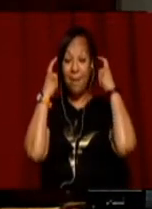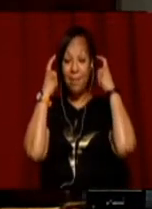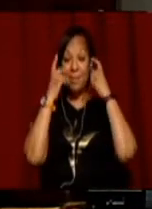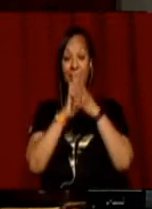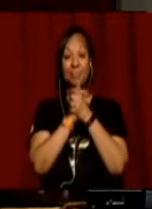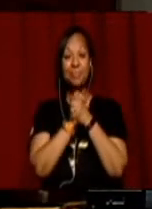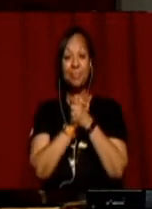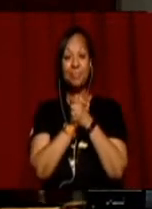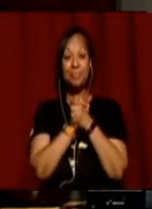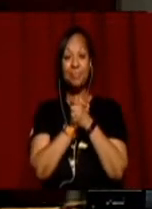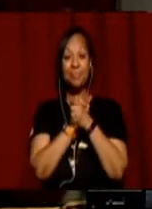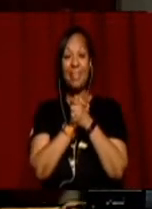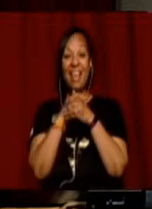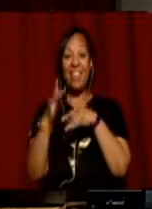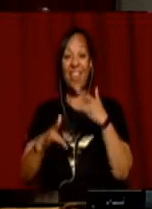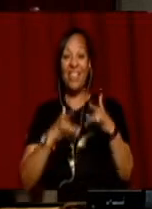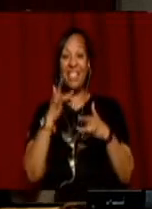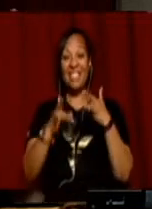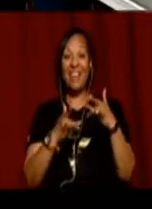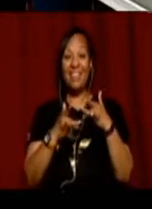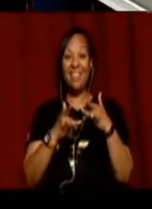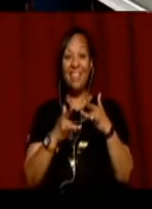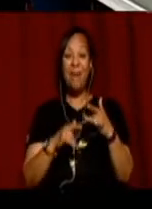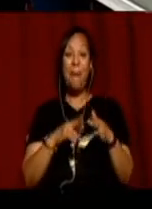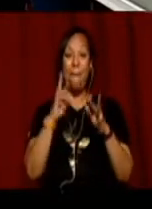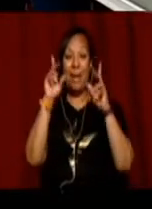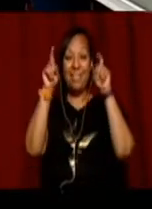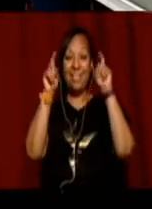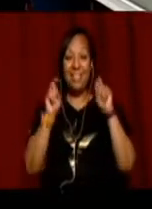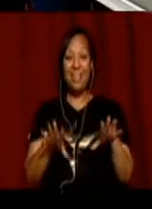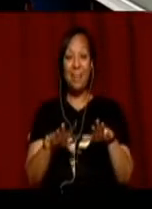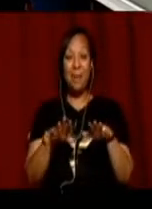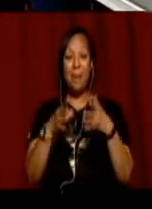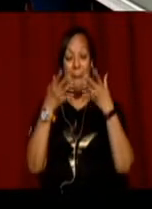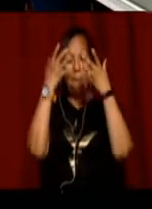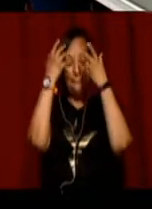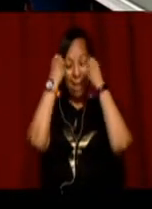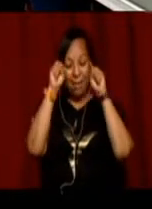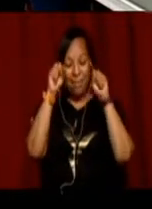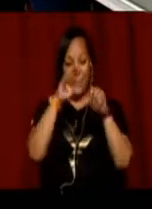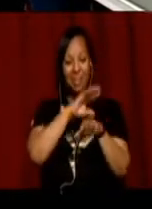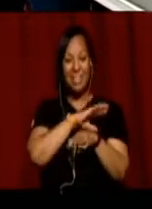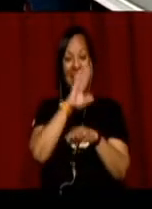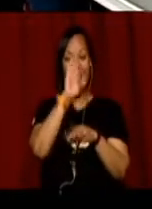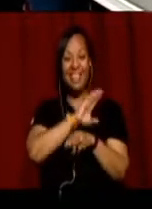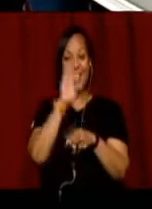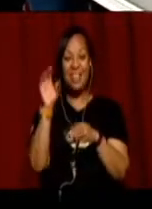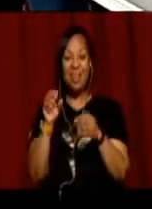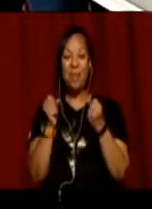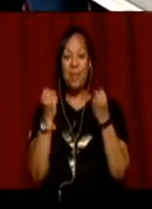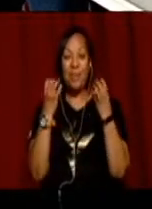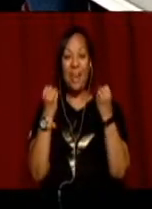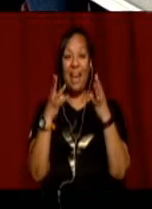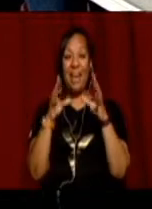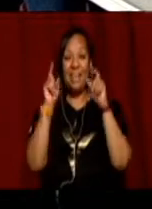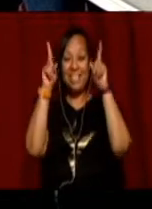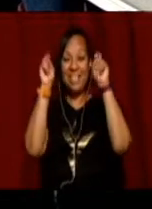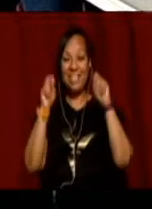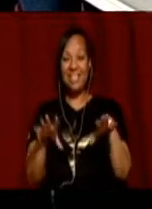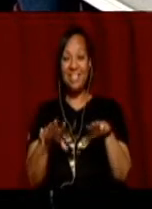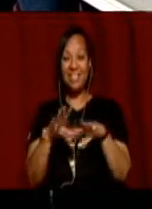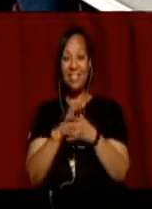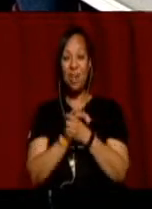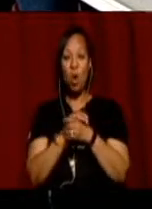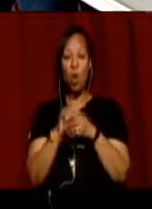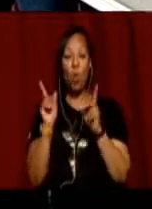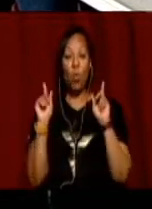their mask on. They're excited about their test. Madam President, in the county, we're doing a lot of testing in the county. So